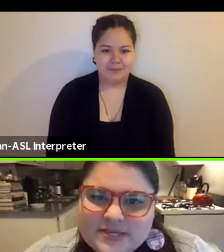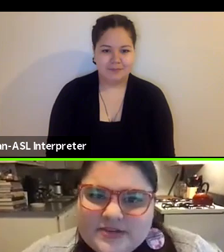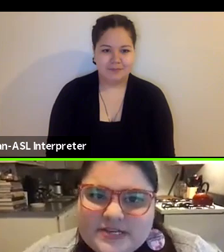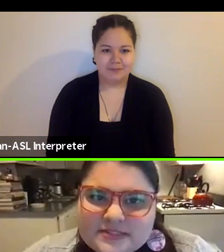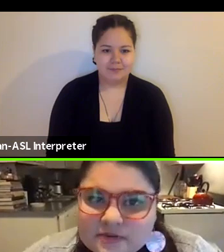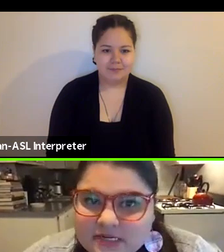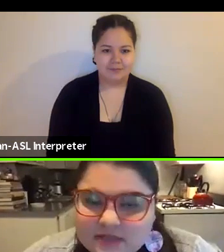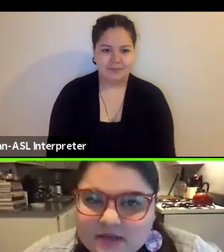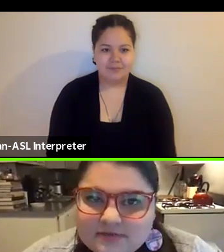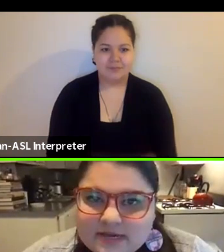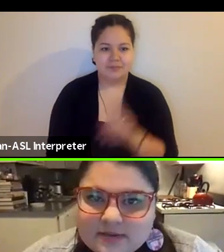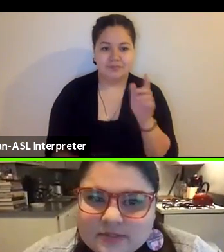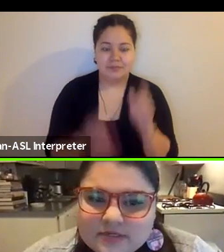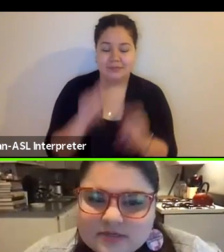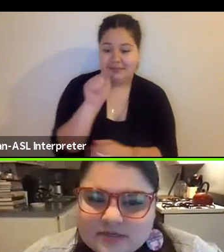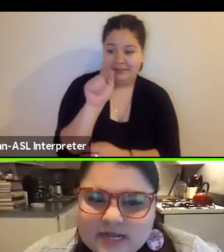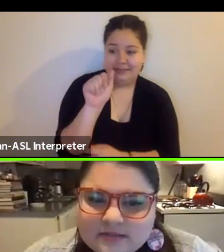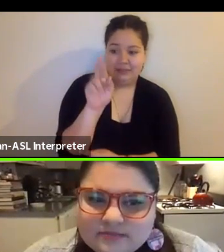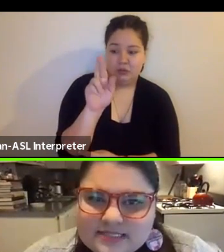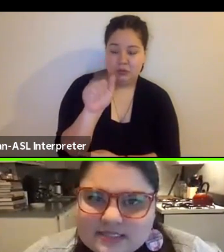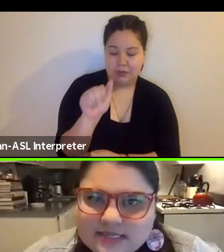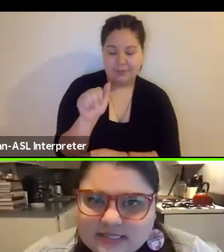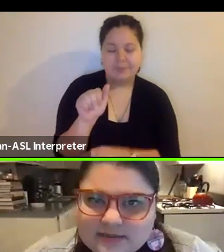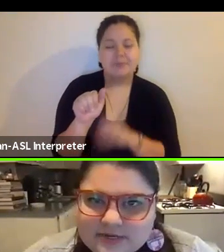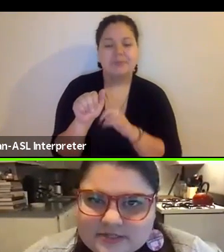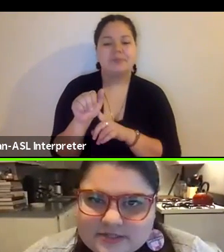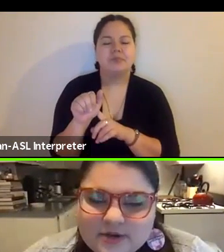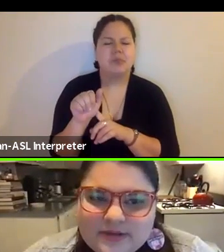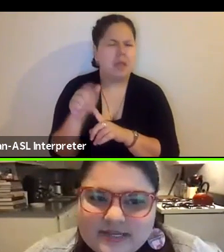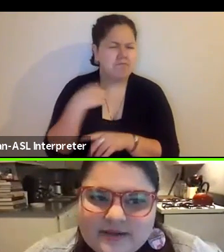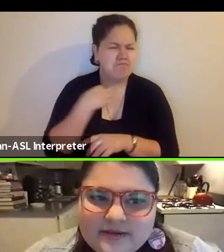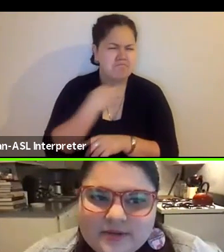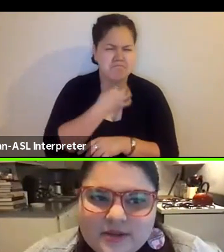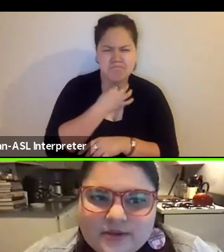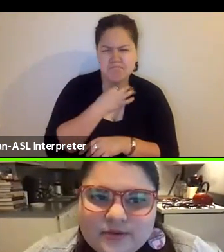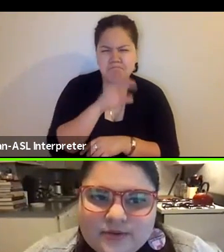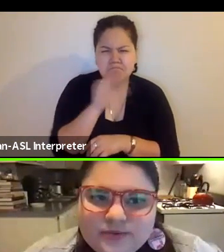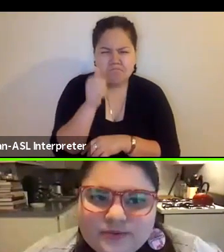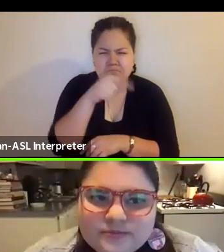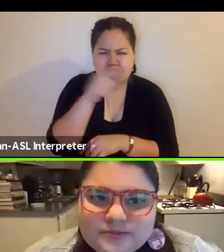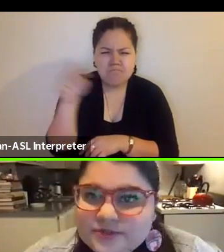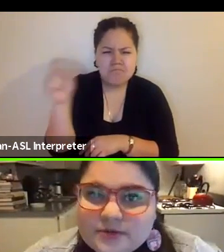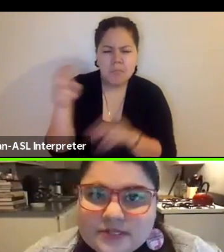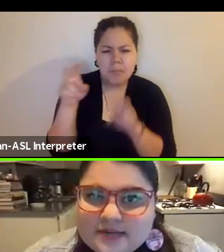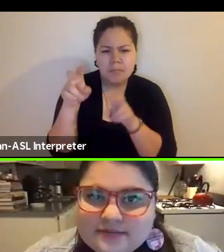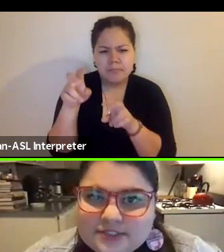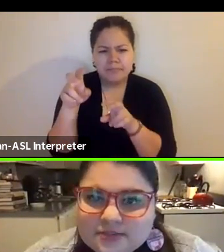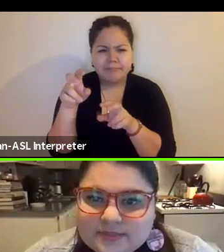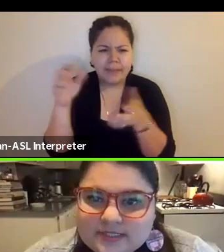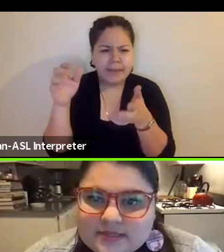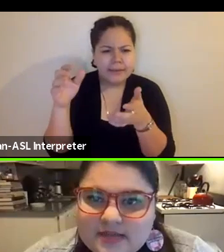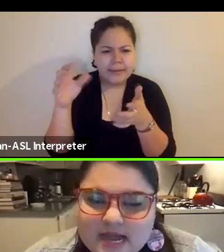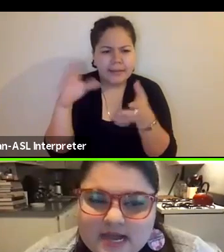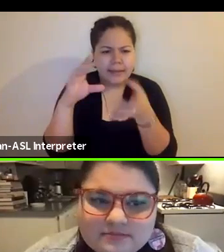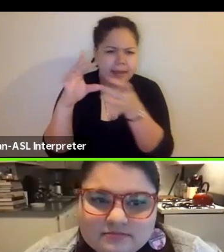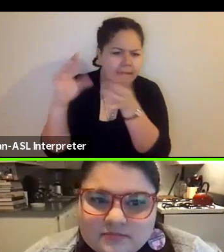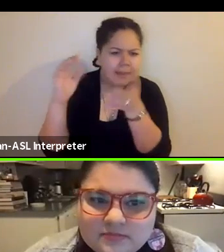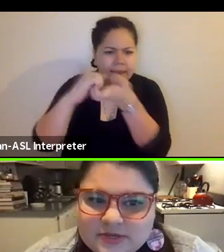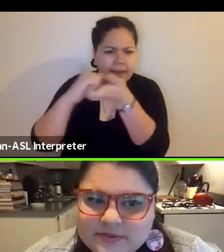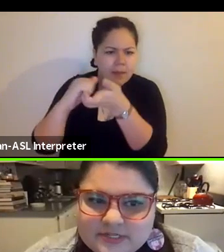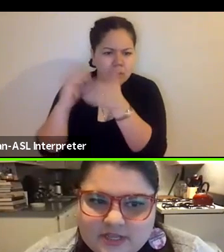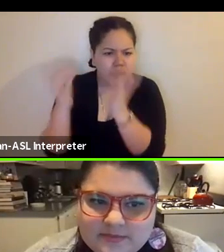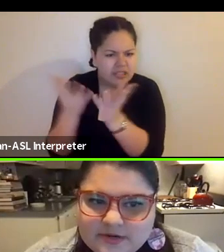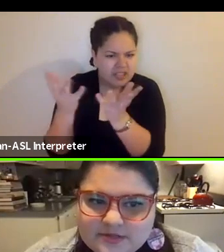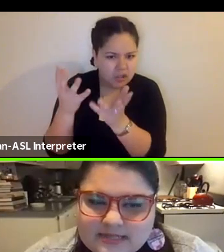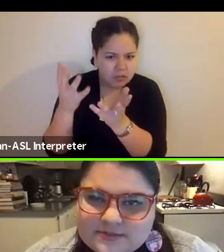Yeah, I'm also curious for any of our Unsettling collaborators on the call right now who do a lot of digital work.